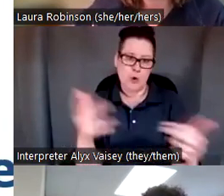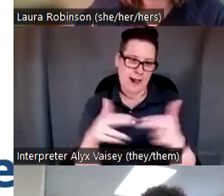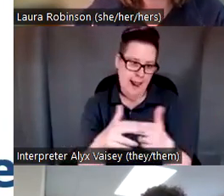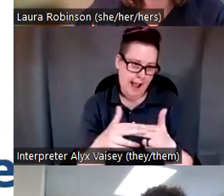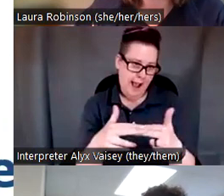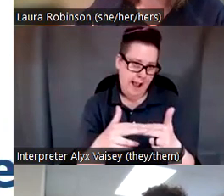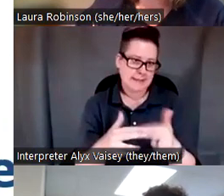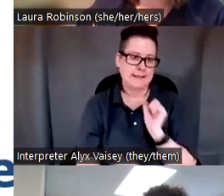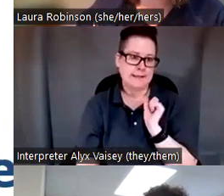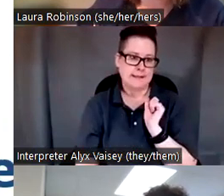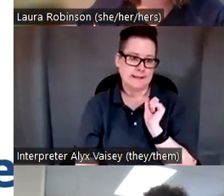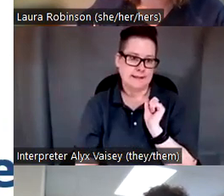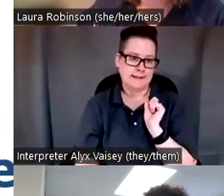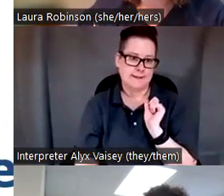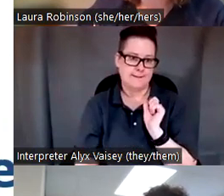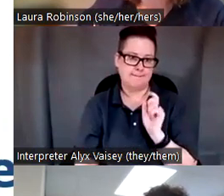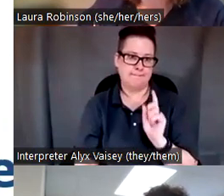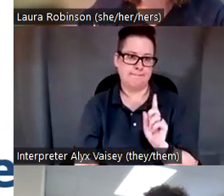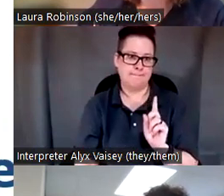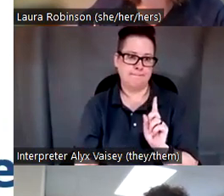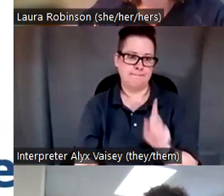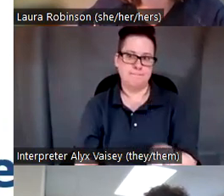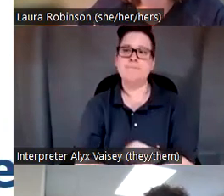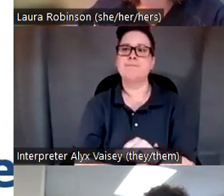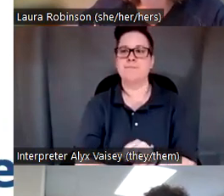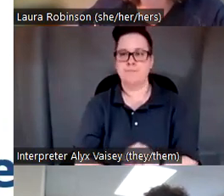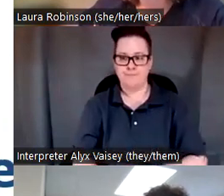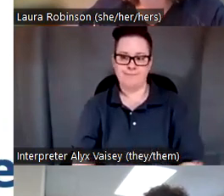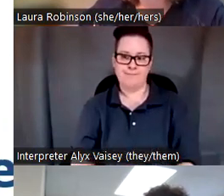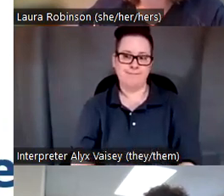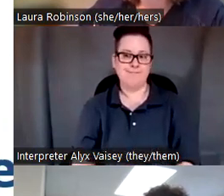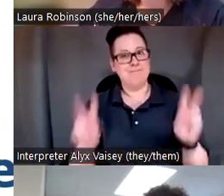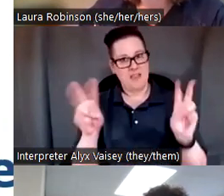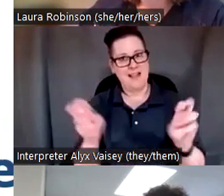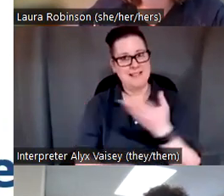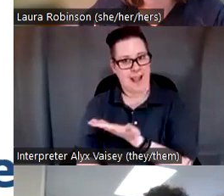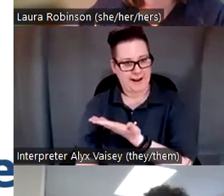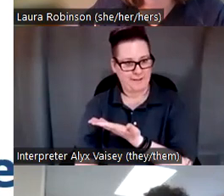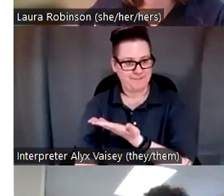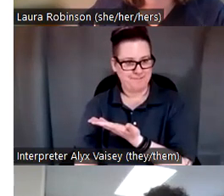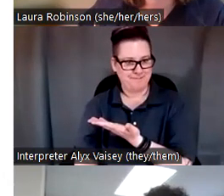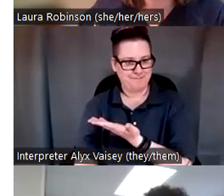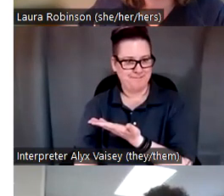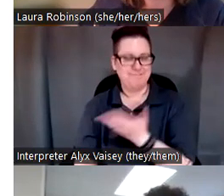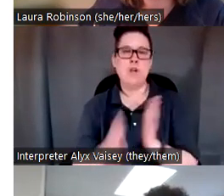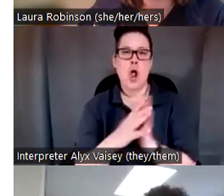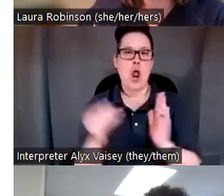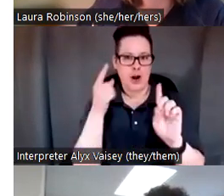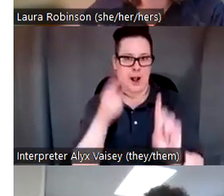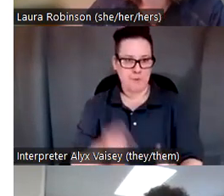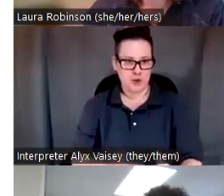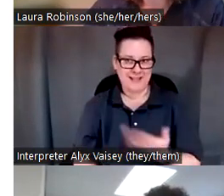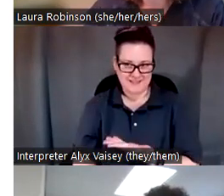for you. And so this is the title and learning objectives for our session